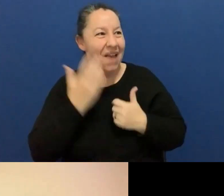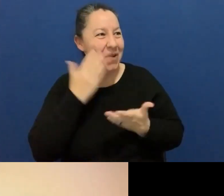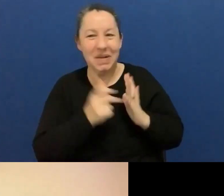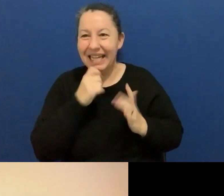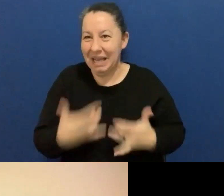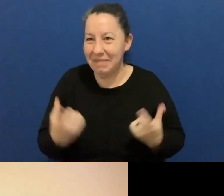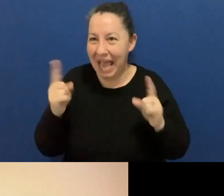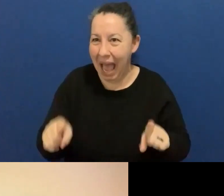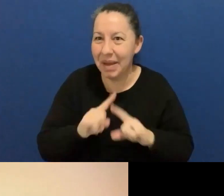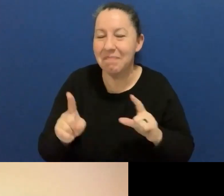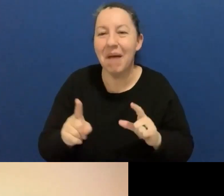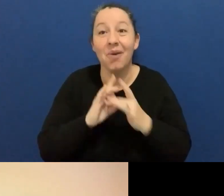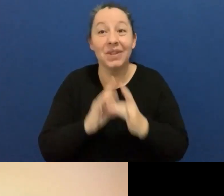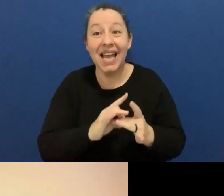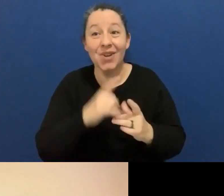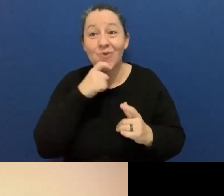As far as the desert goes,